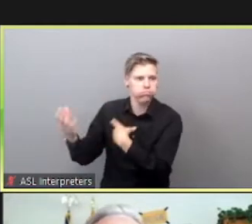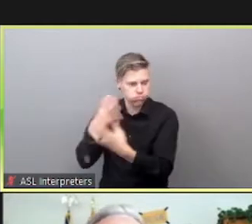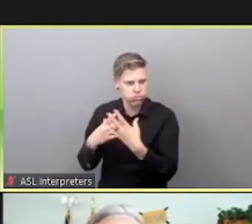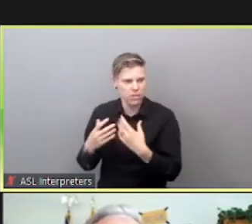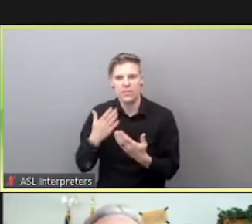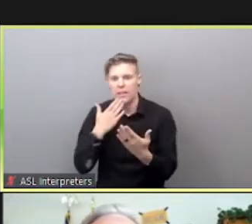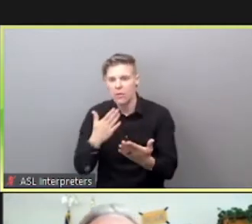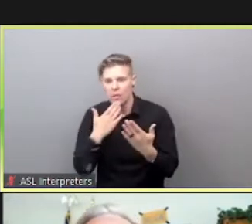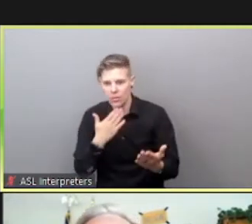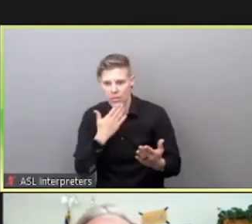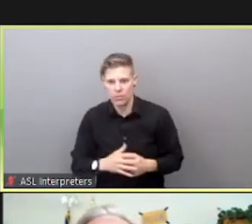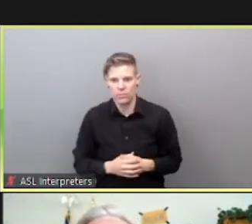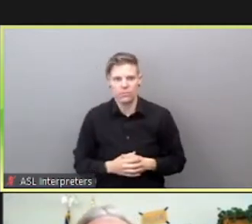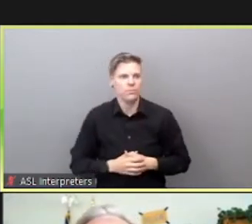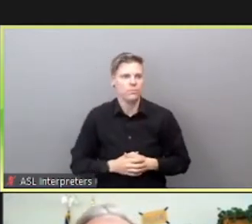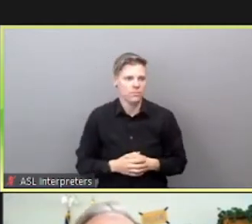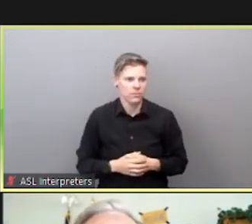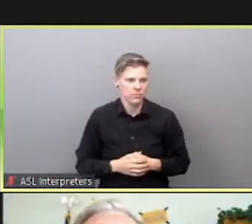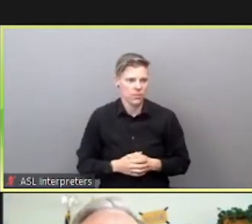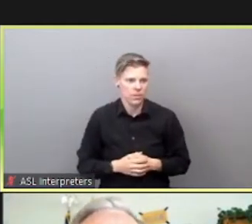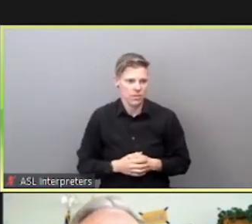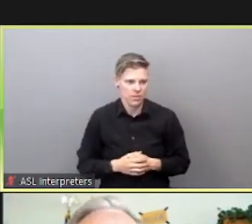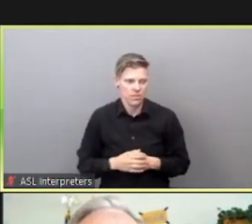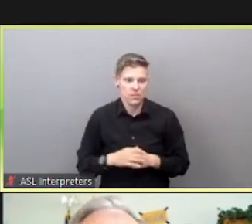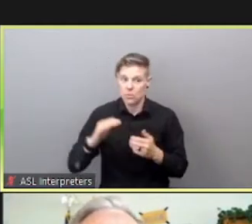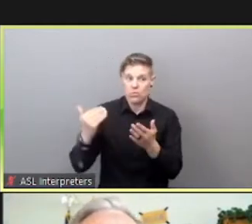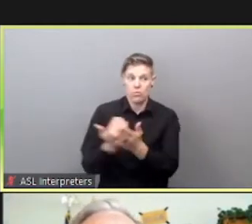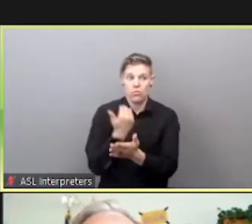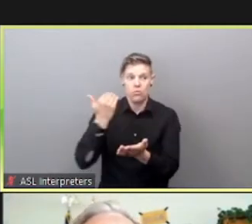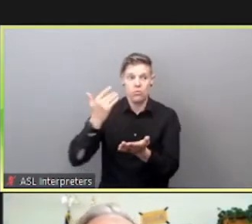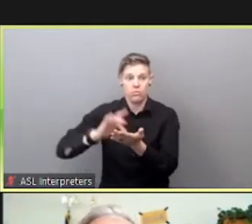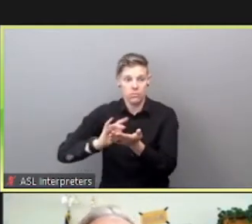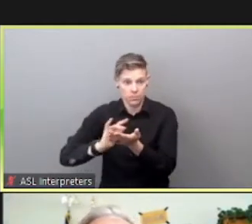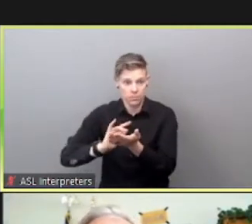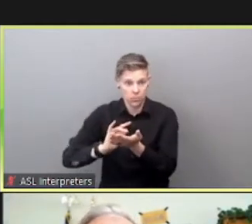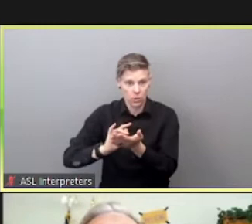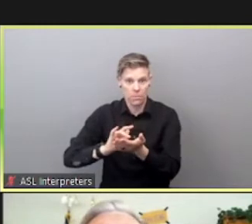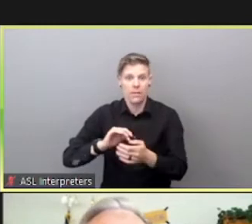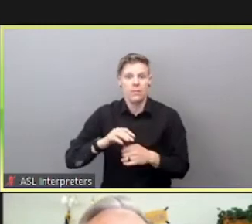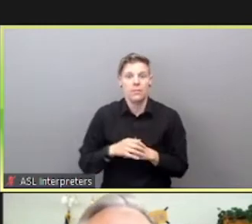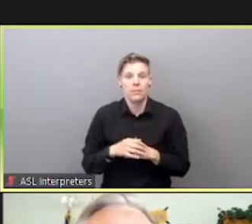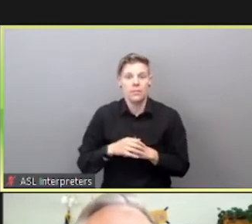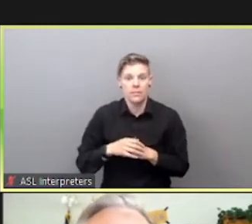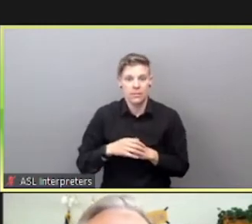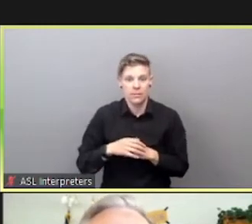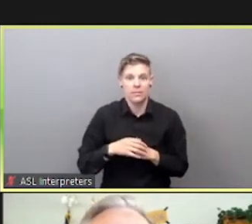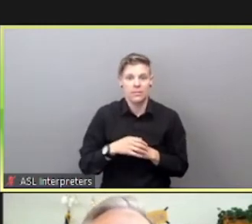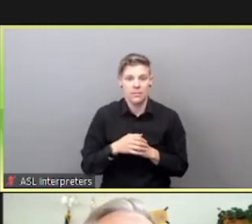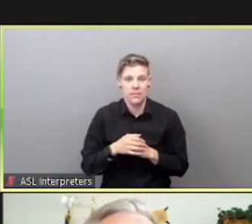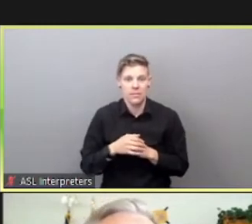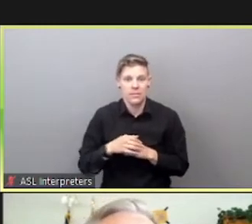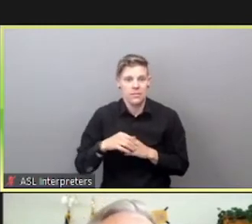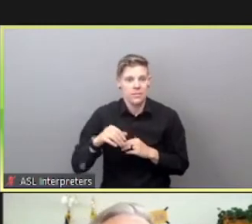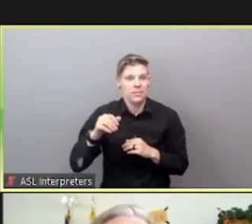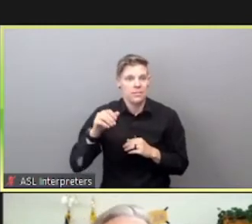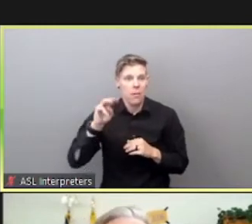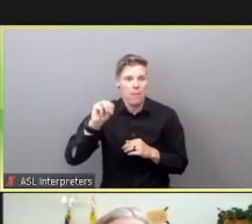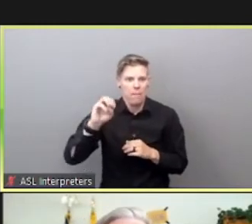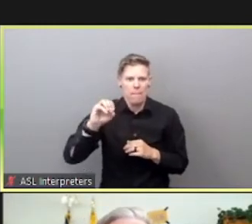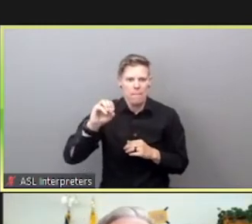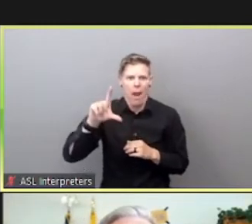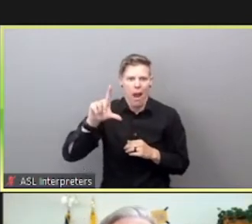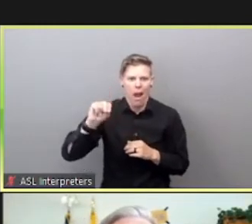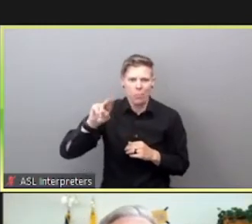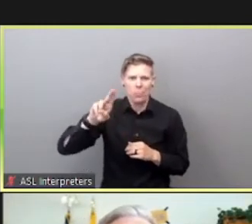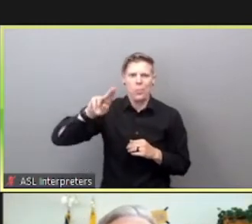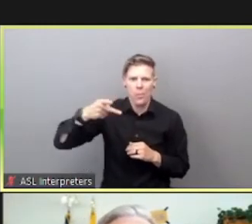drug, molnupiravir. I practiced that extensively in the last hour. It comes in pill form. This is really, really big